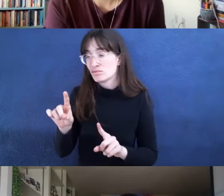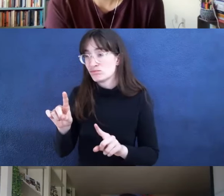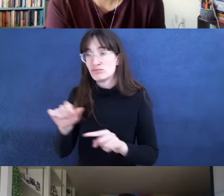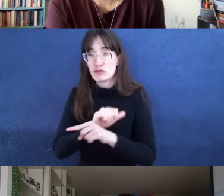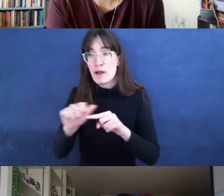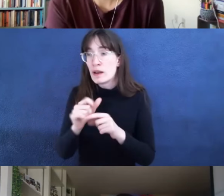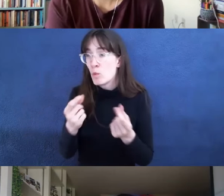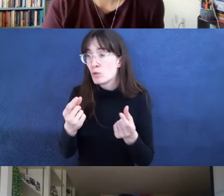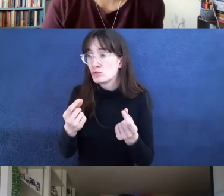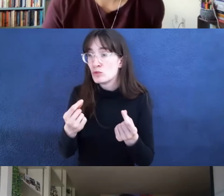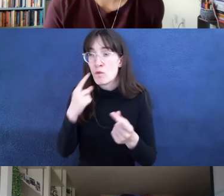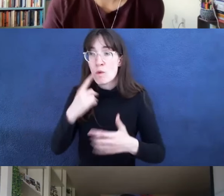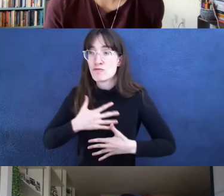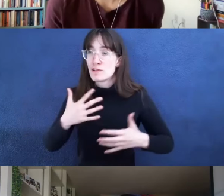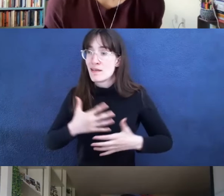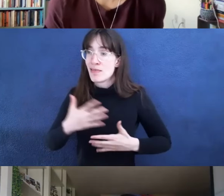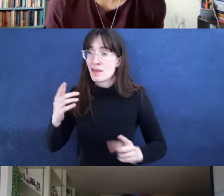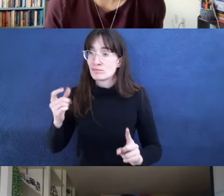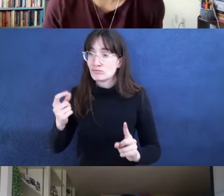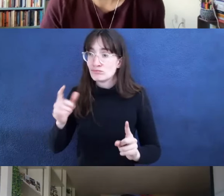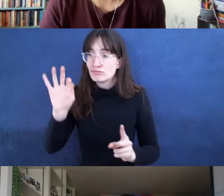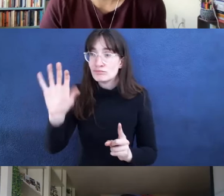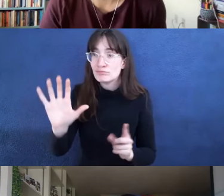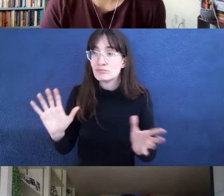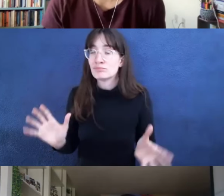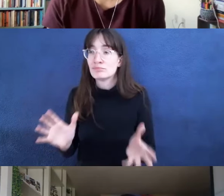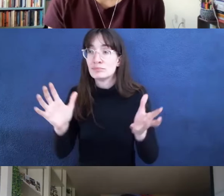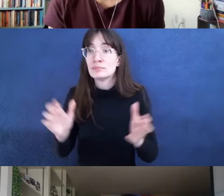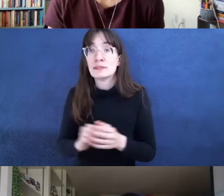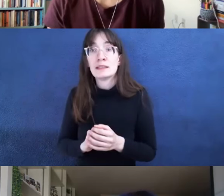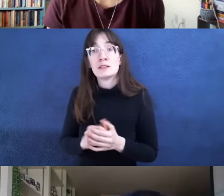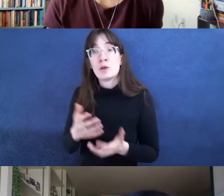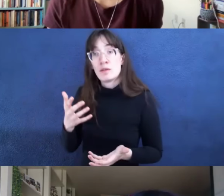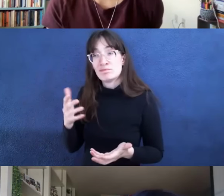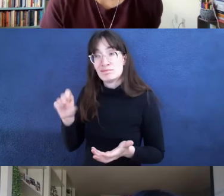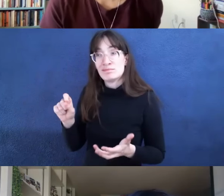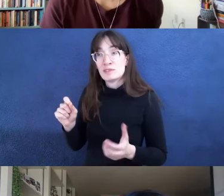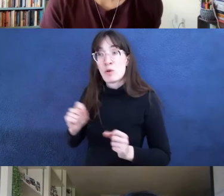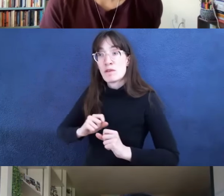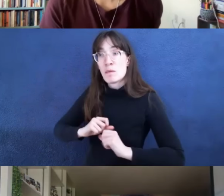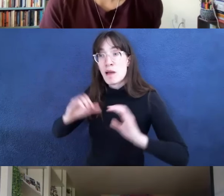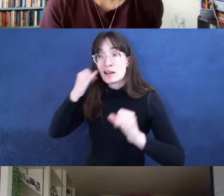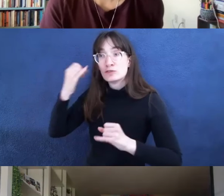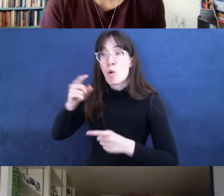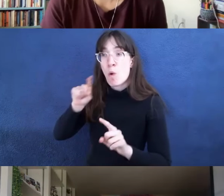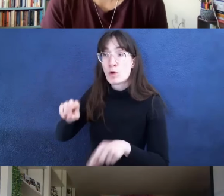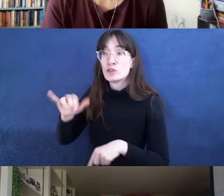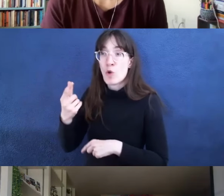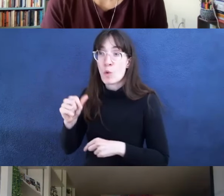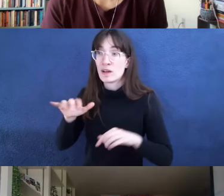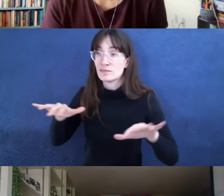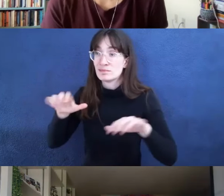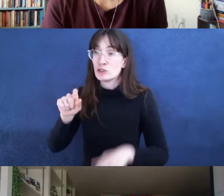And maybe we mentioned this earlier, maybe when you imagine a yoga class or you go to a yoga studio, breathing might be a big part of